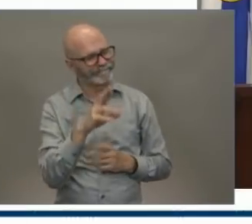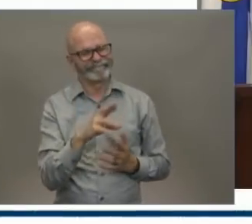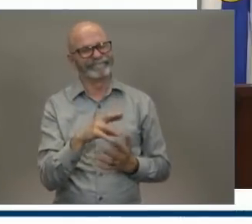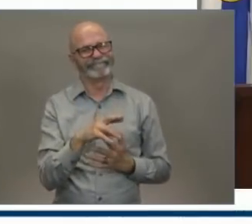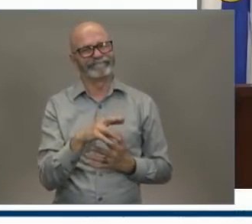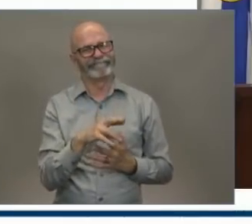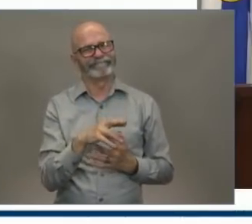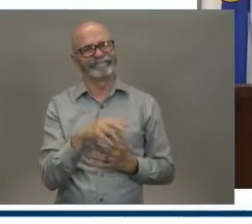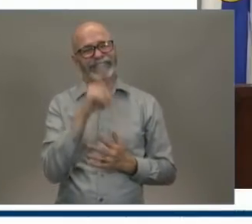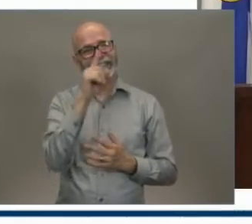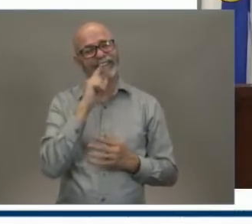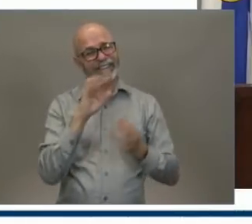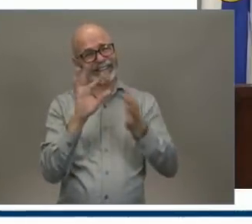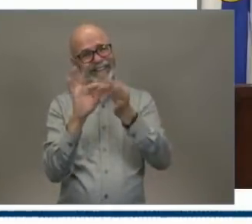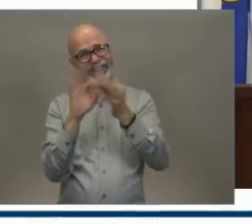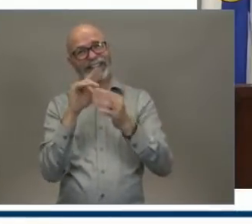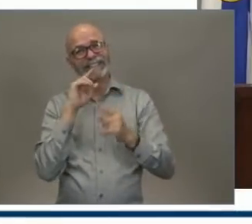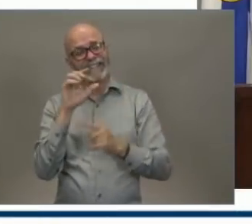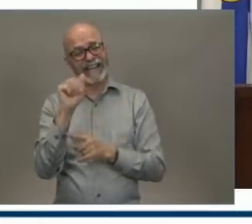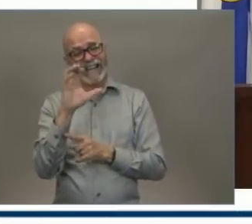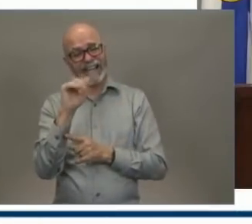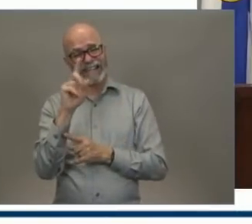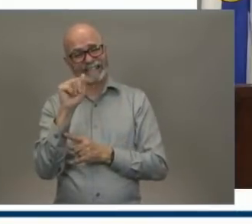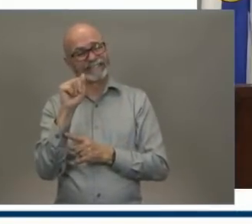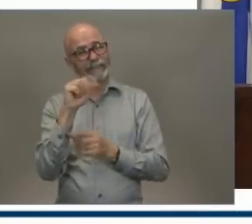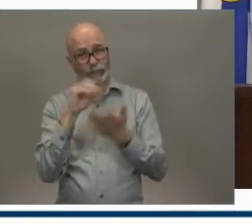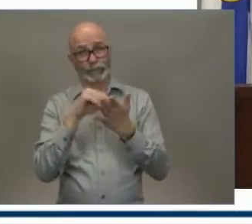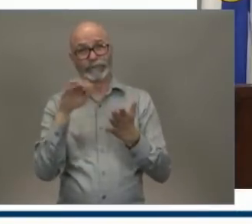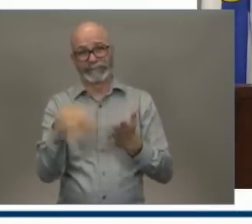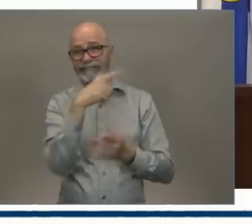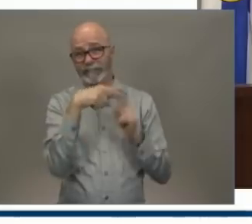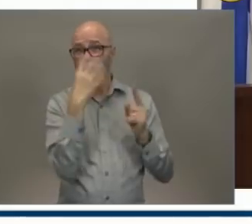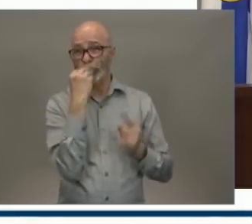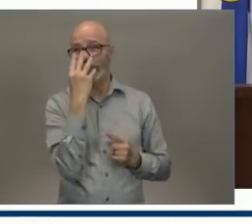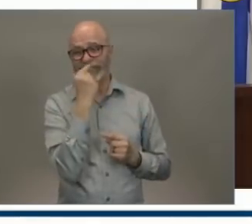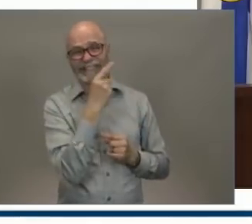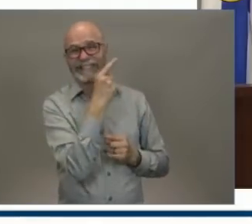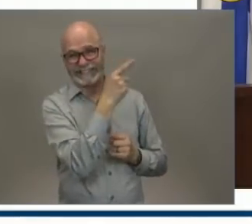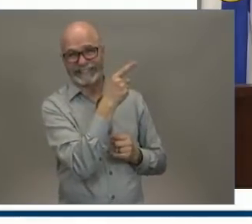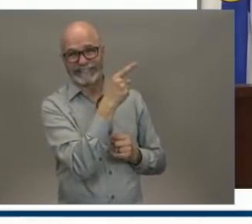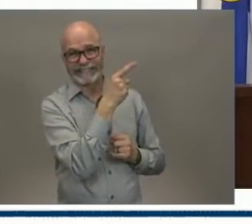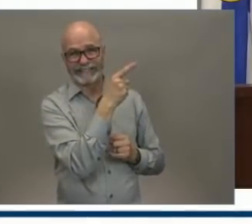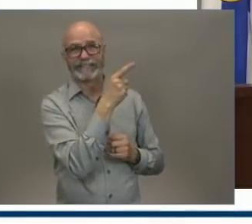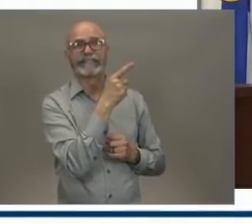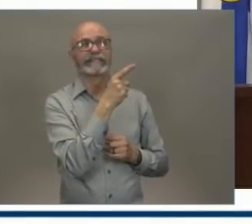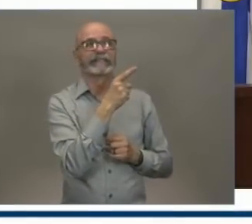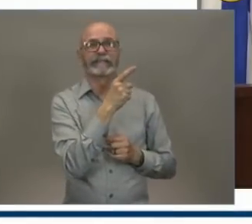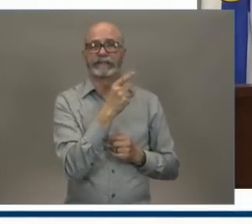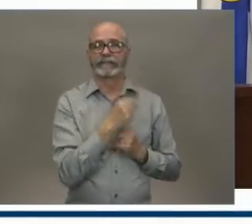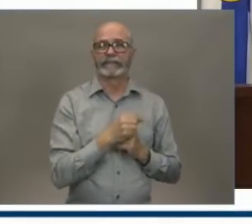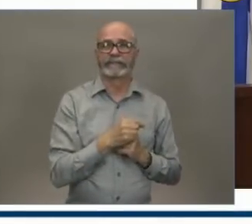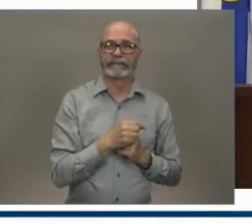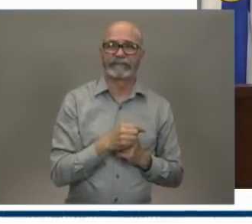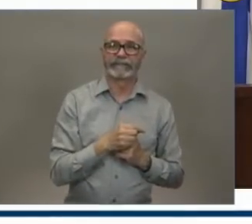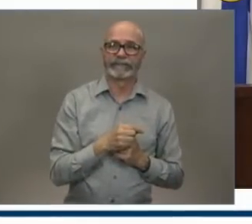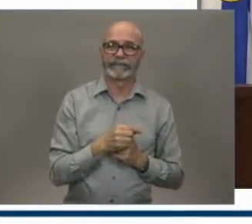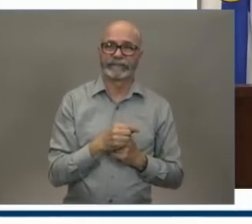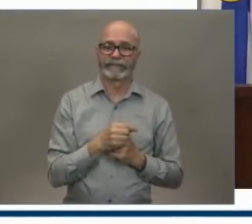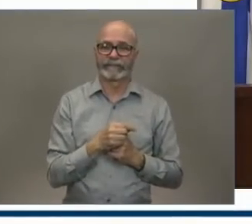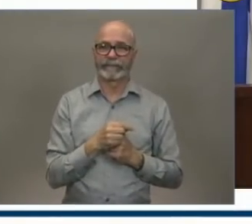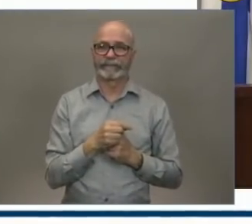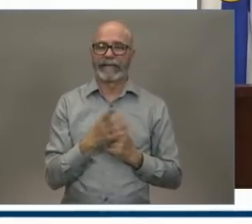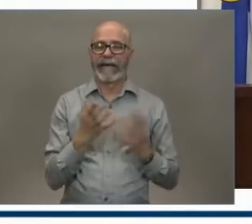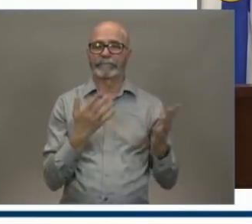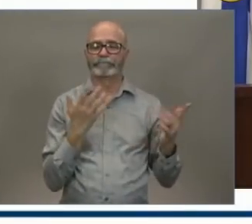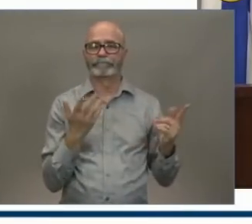at Acadia you're talking about, how significant or unusual a result like that might